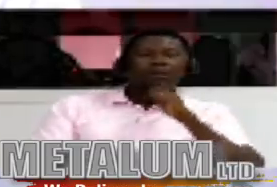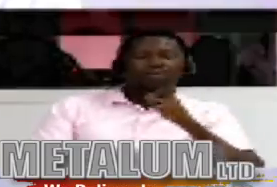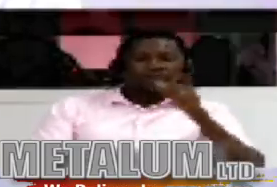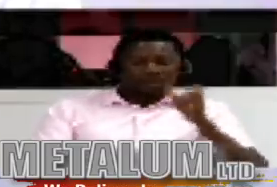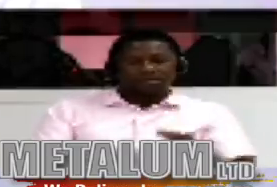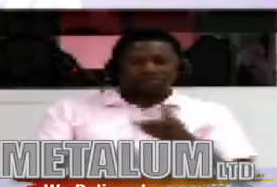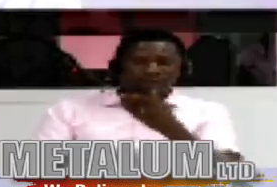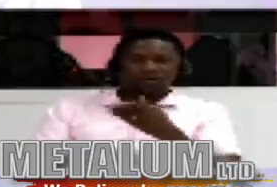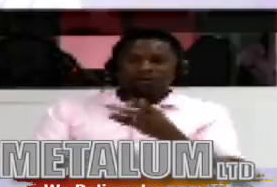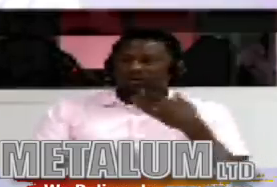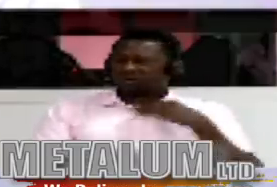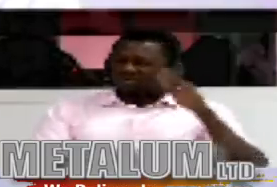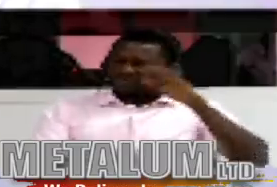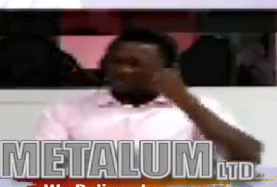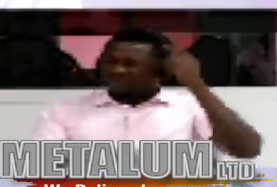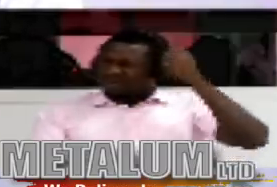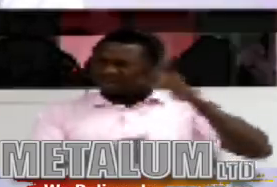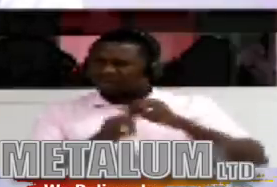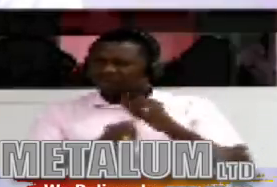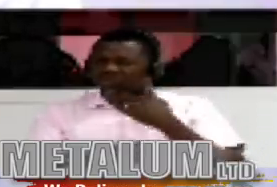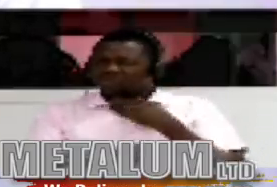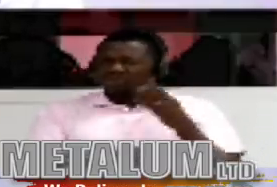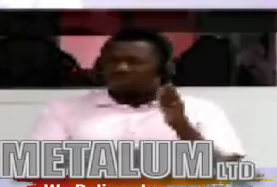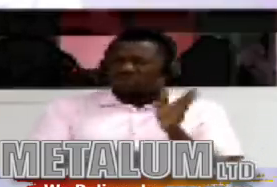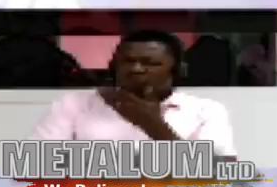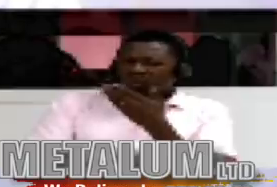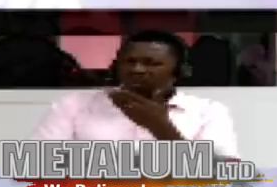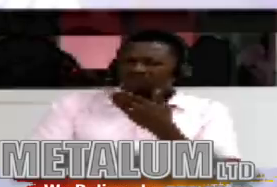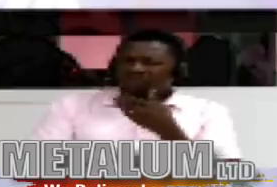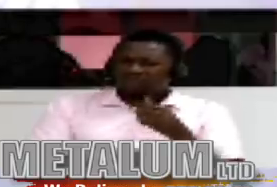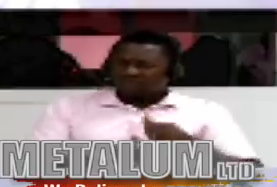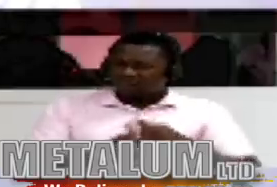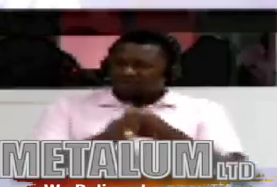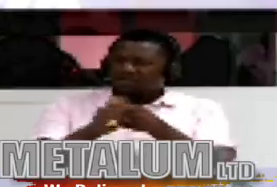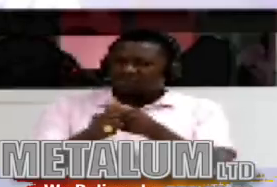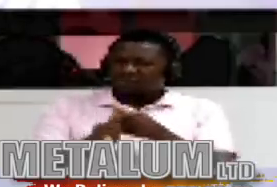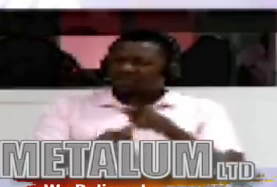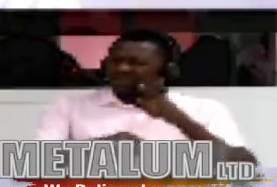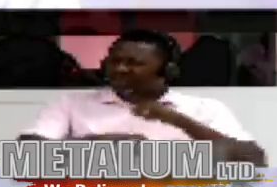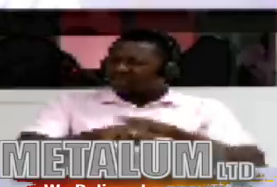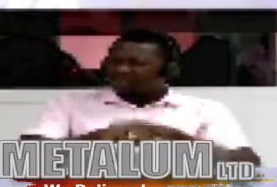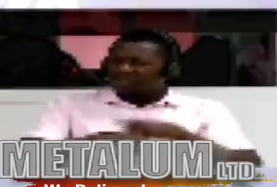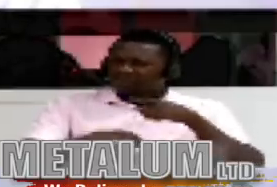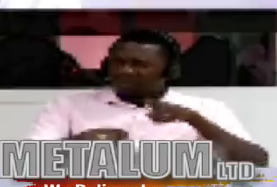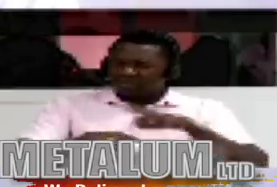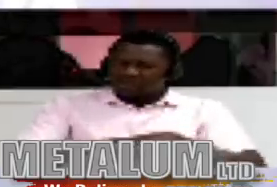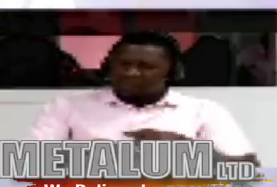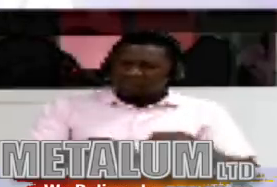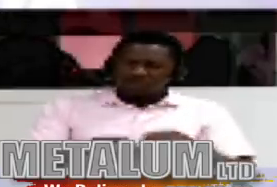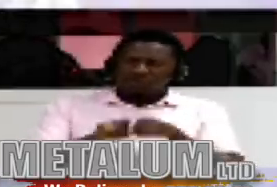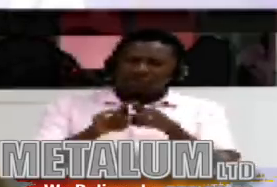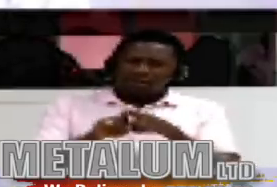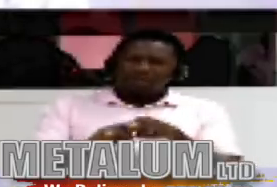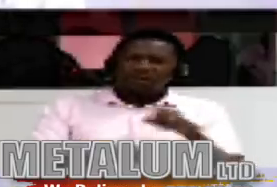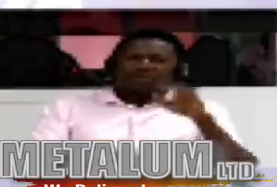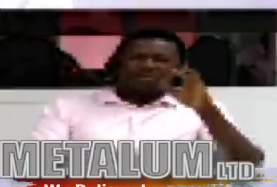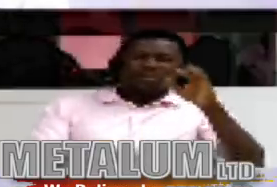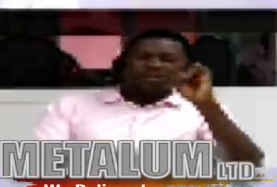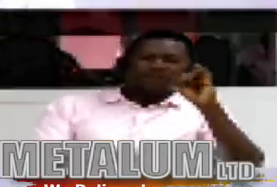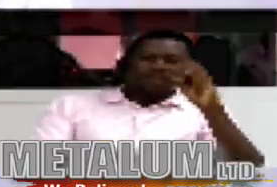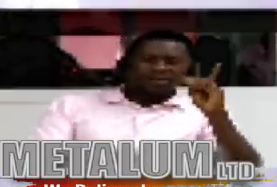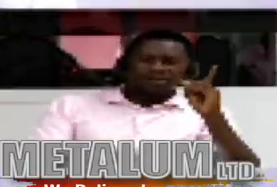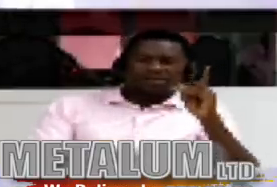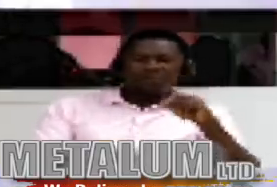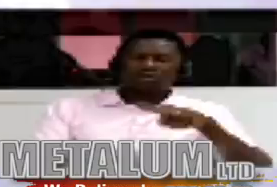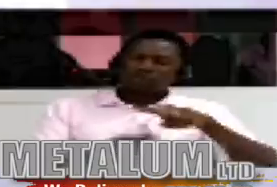is whether we went along at that same spot with the CID officer to the school or the CID officer joined us later at